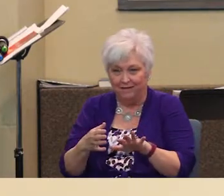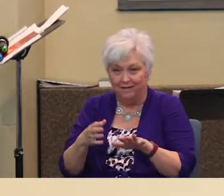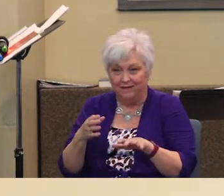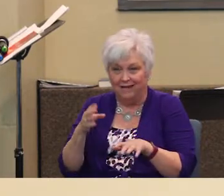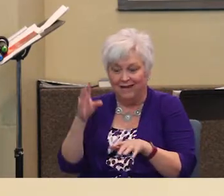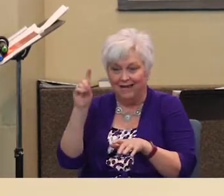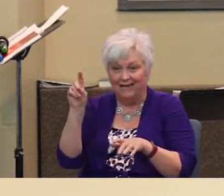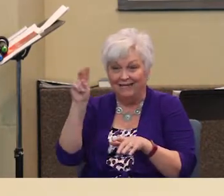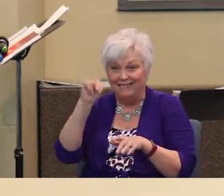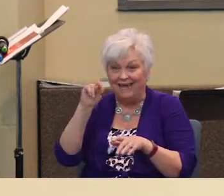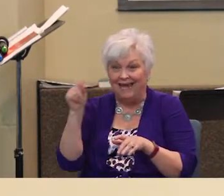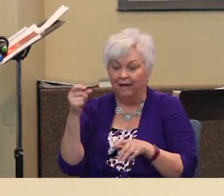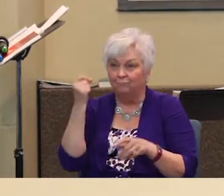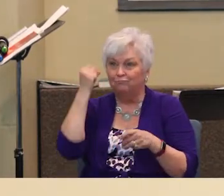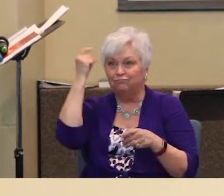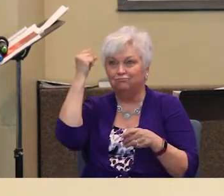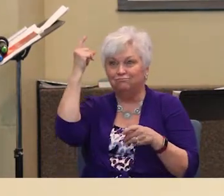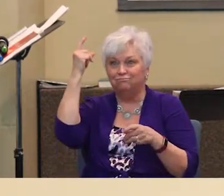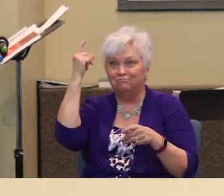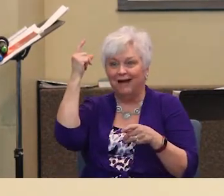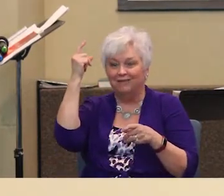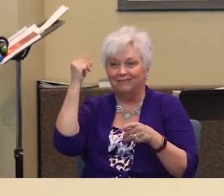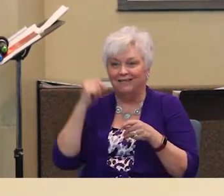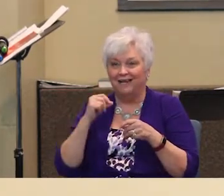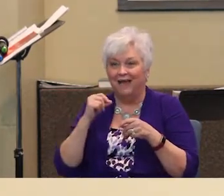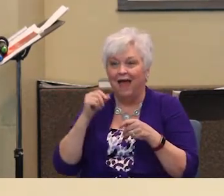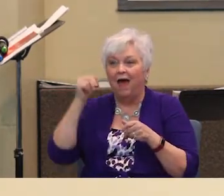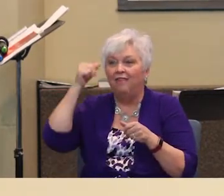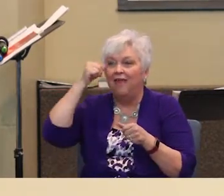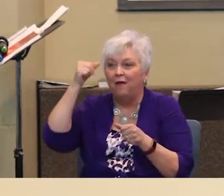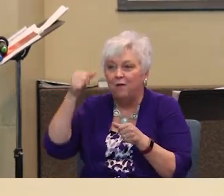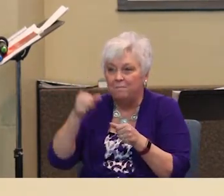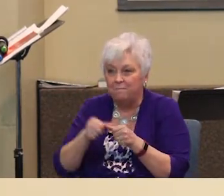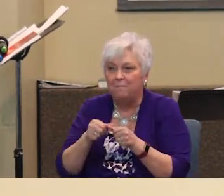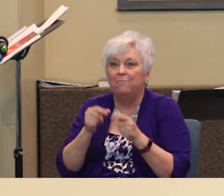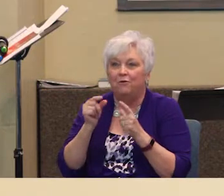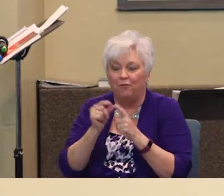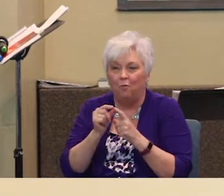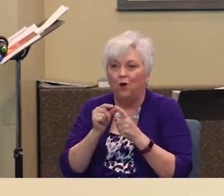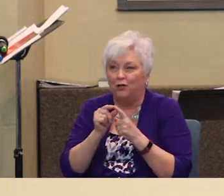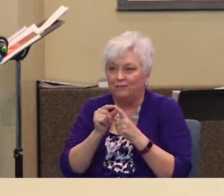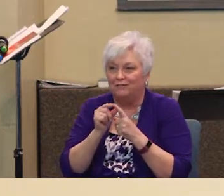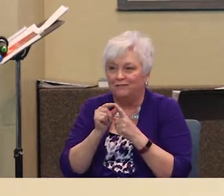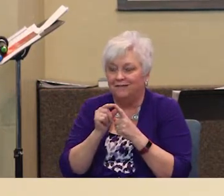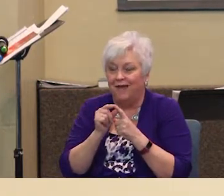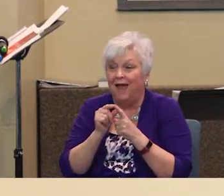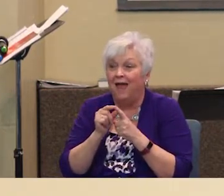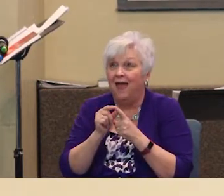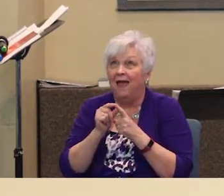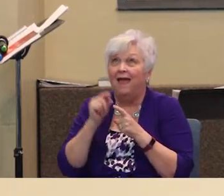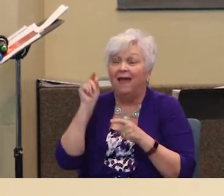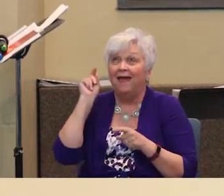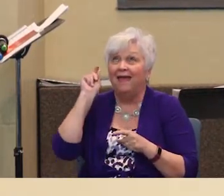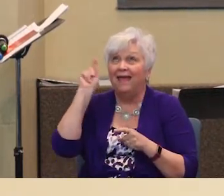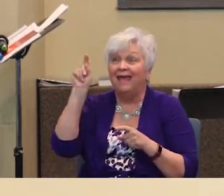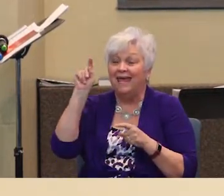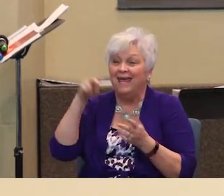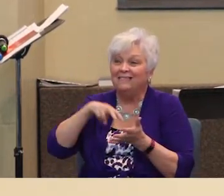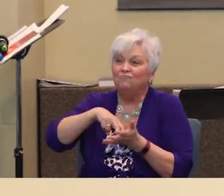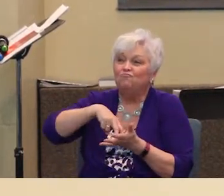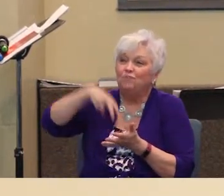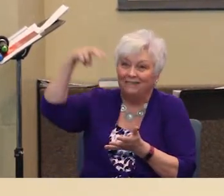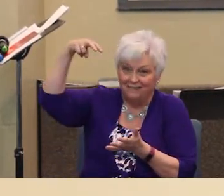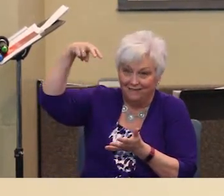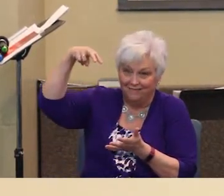Ding! The light went on. And it said they remembered the words. He is